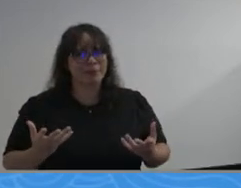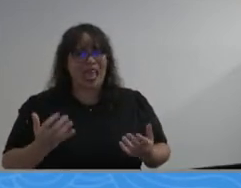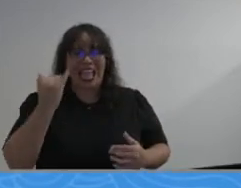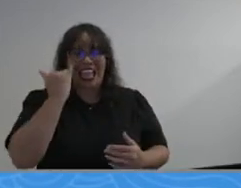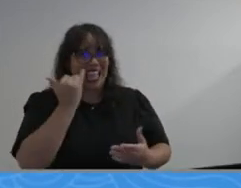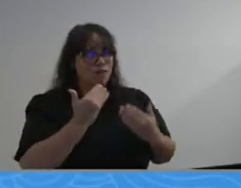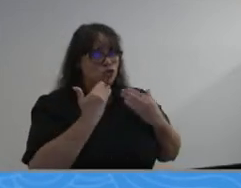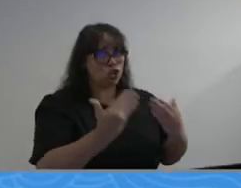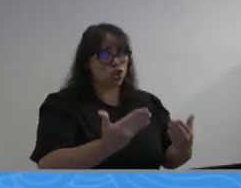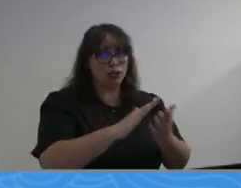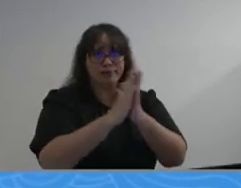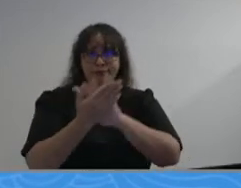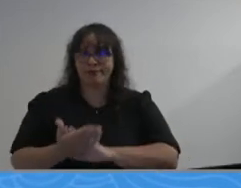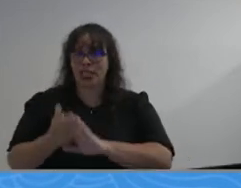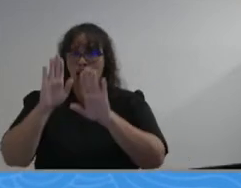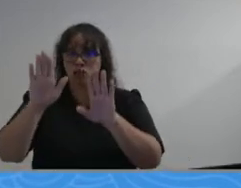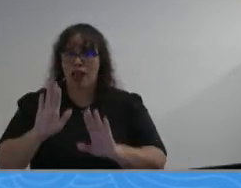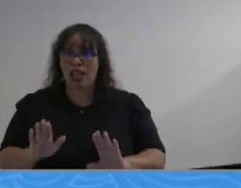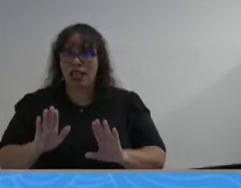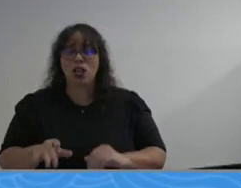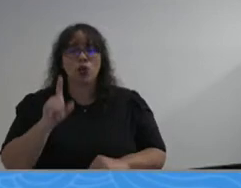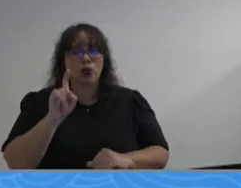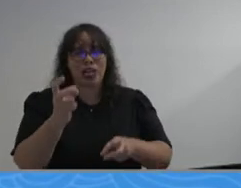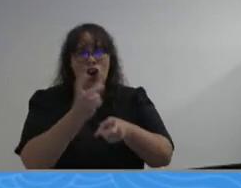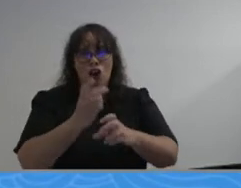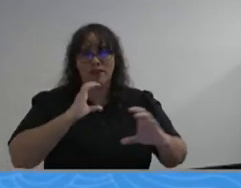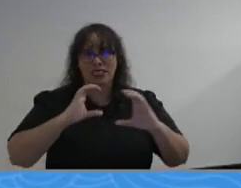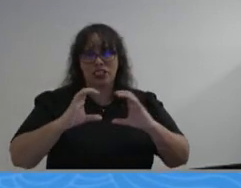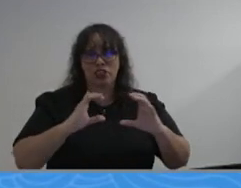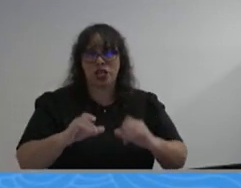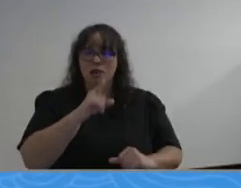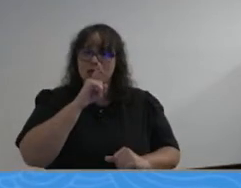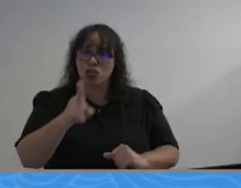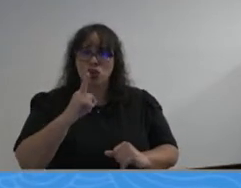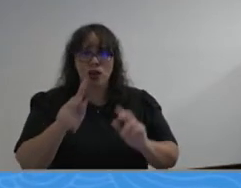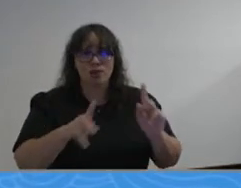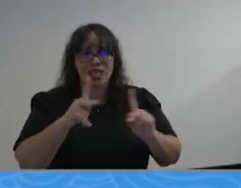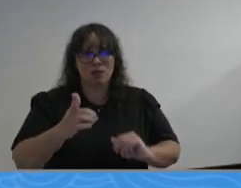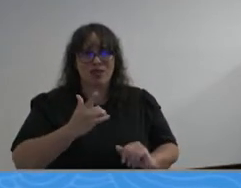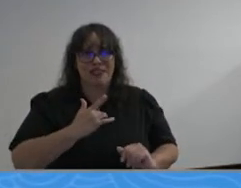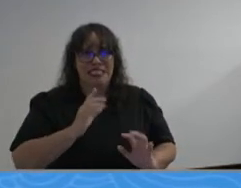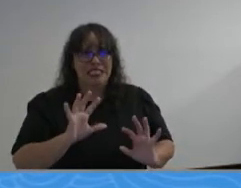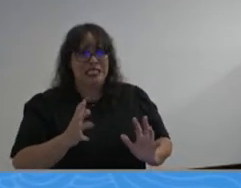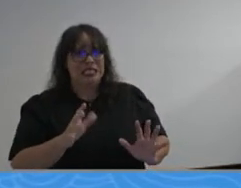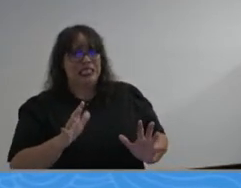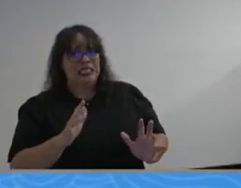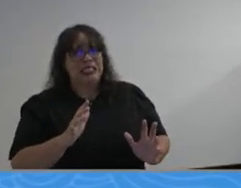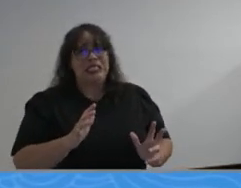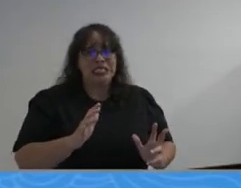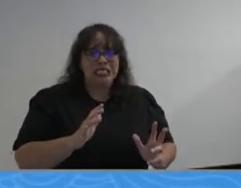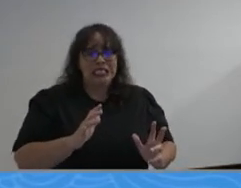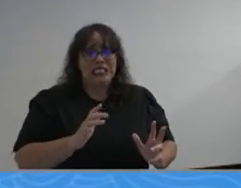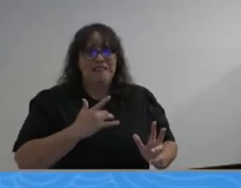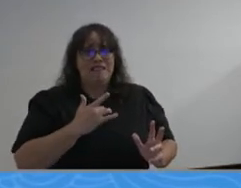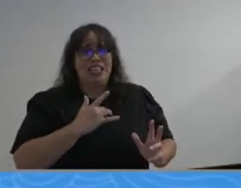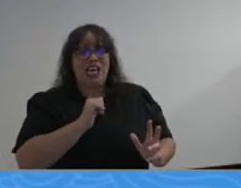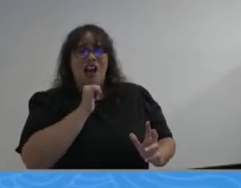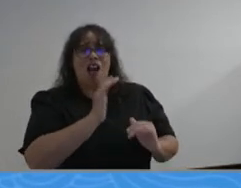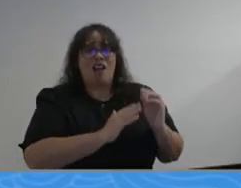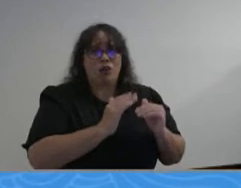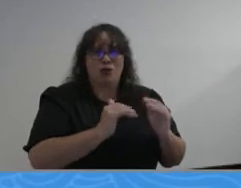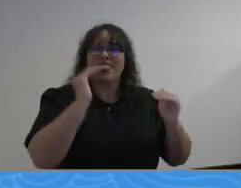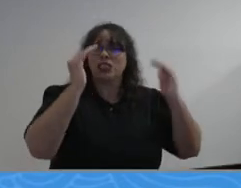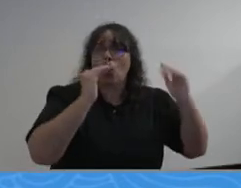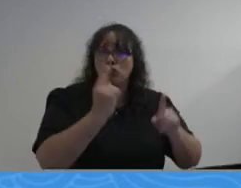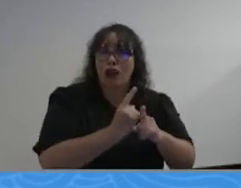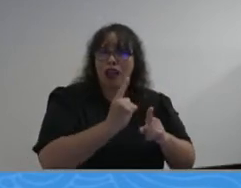we got to start hard conversations. We got to start making sure that folks feel very uncomfortable, get comfortable feeling uncomfortable, the adults,